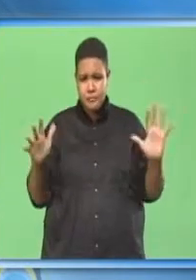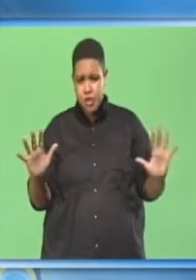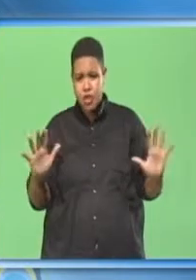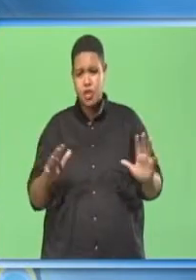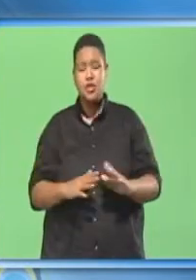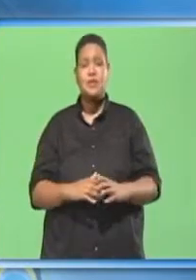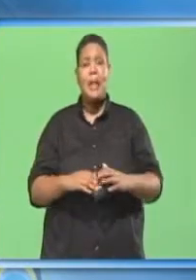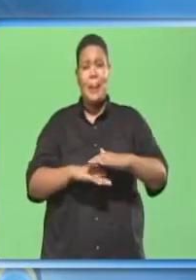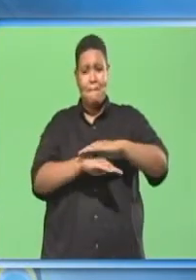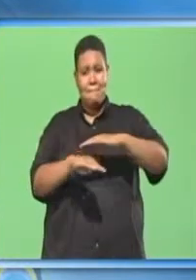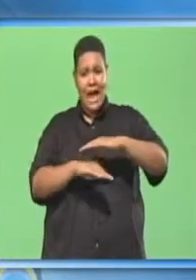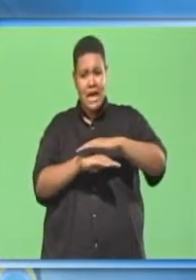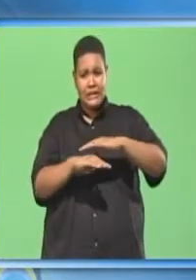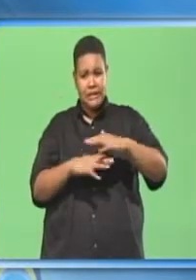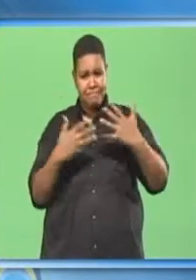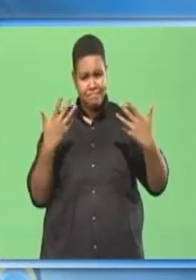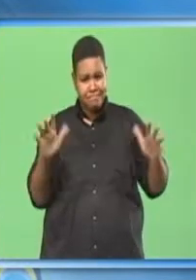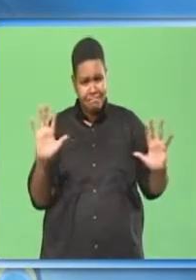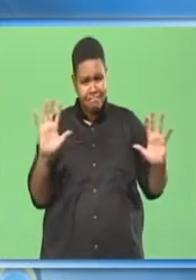the base,